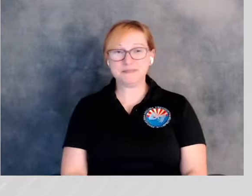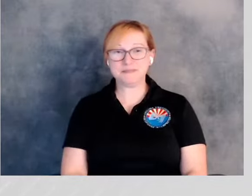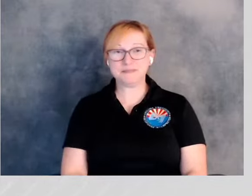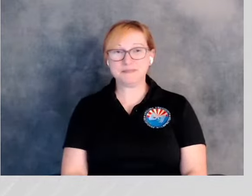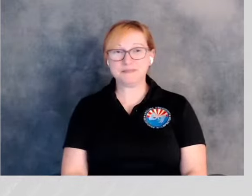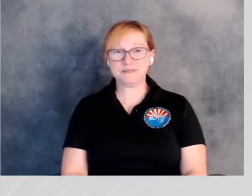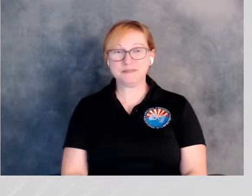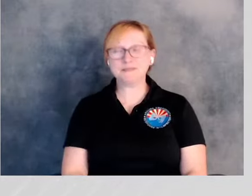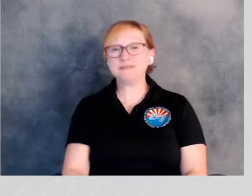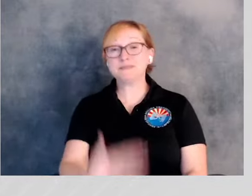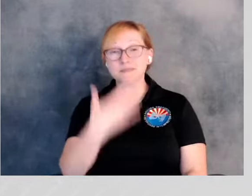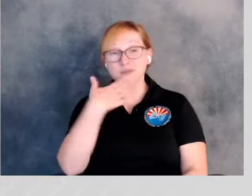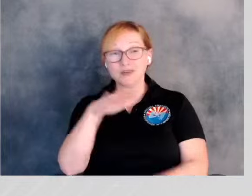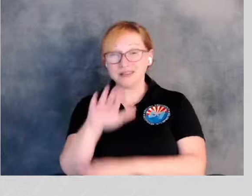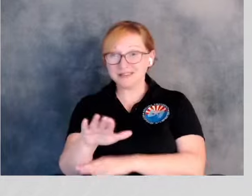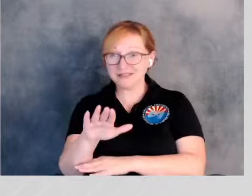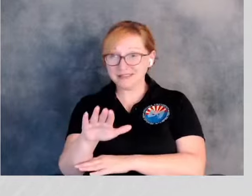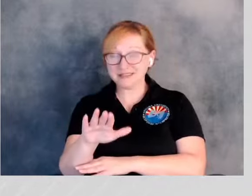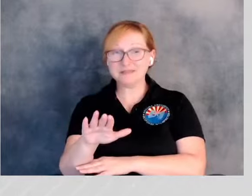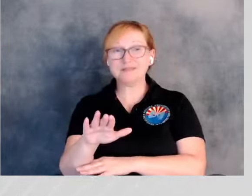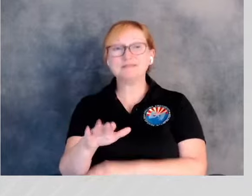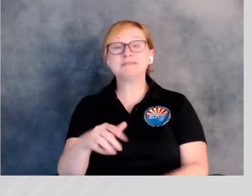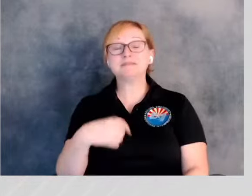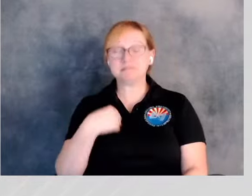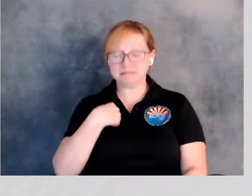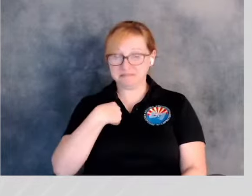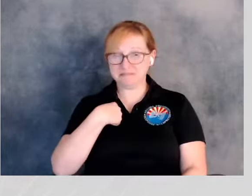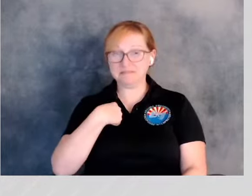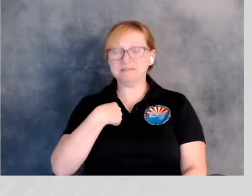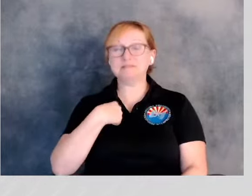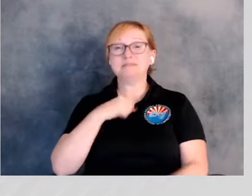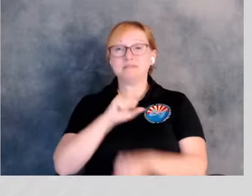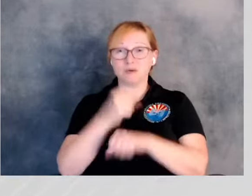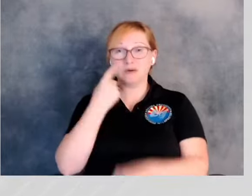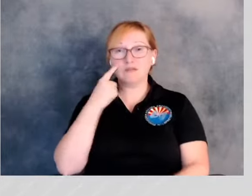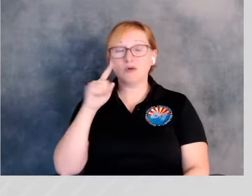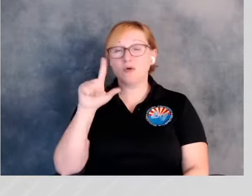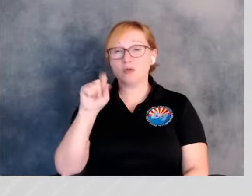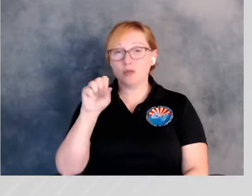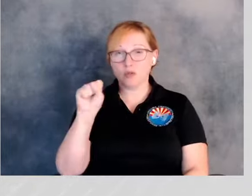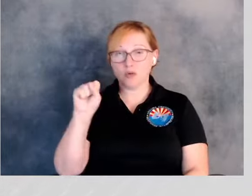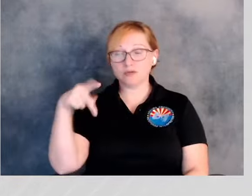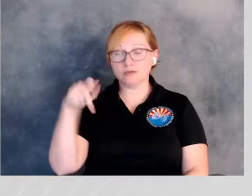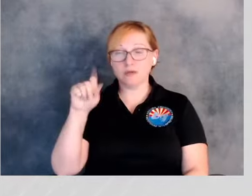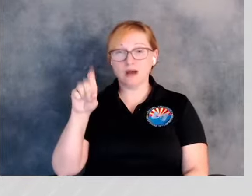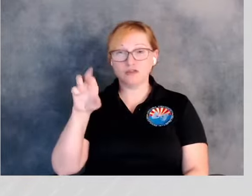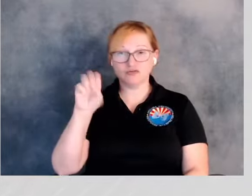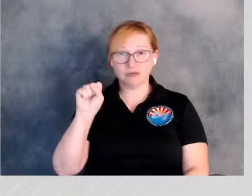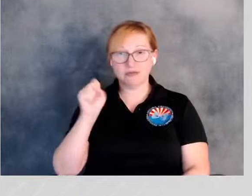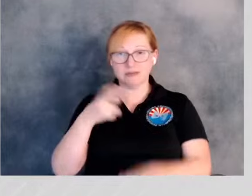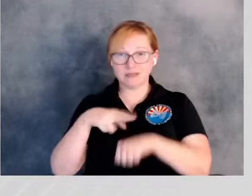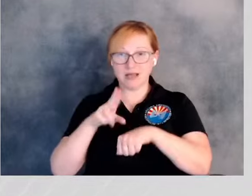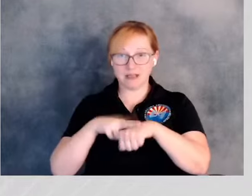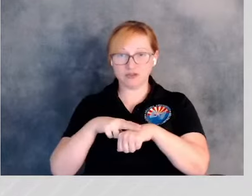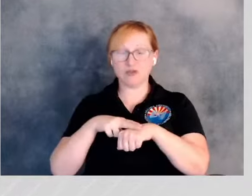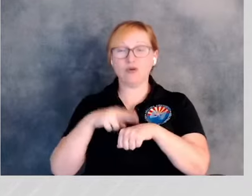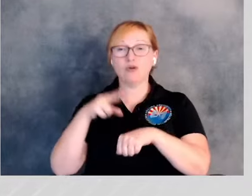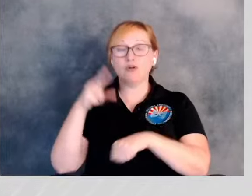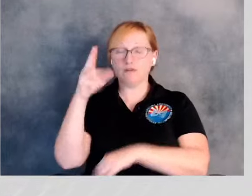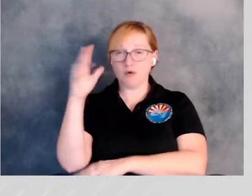Good evening. Yes, I am with the Los Padres National Forest Bear team, and that is Bear Burned Area